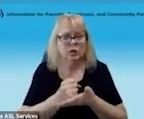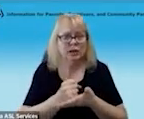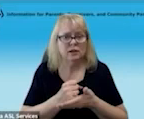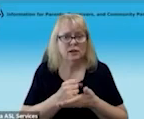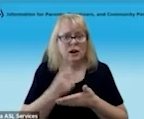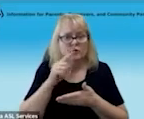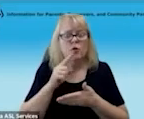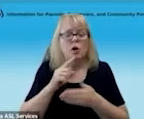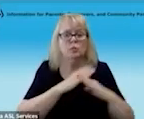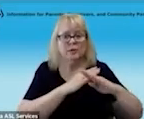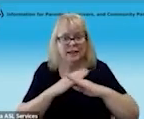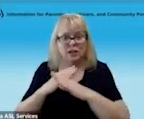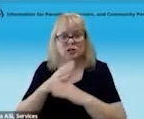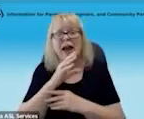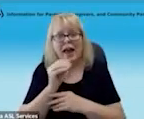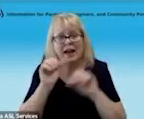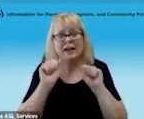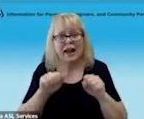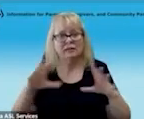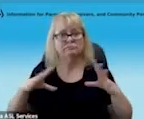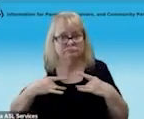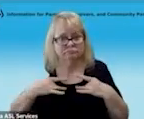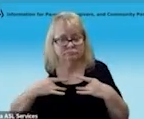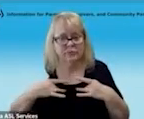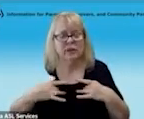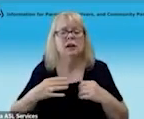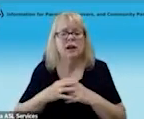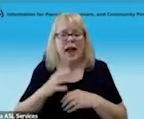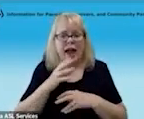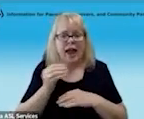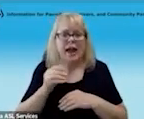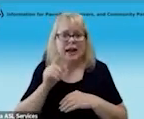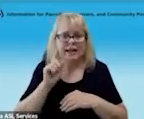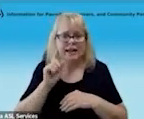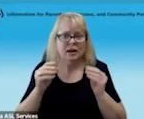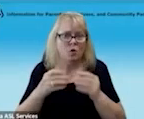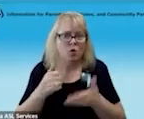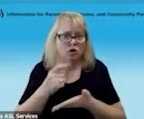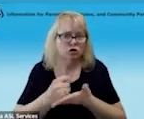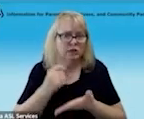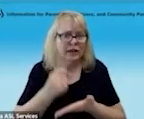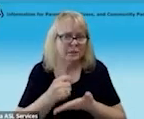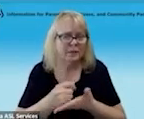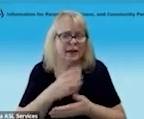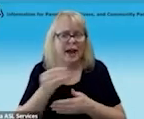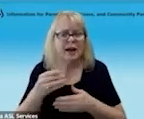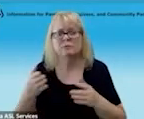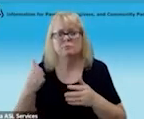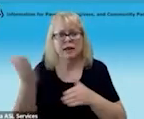have less access to nutritious foods, and in general, have more opportunities for exposure to